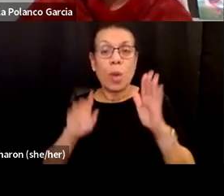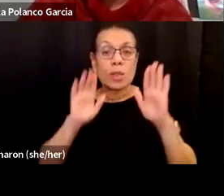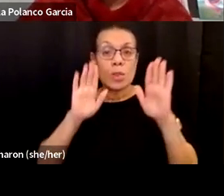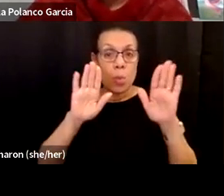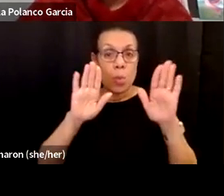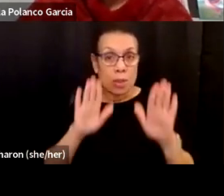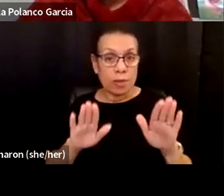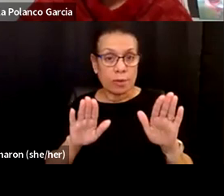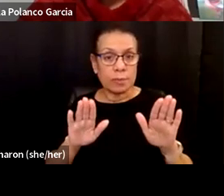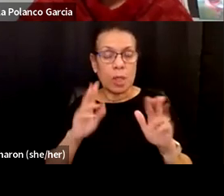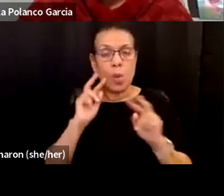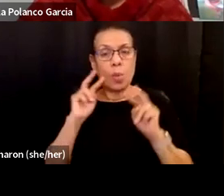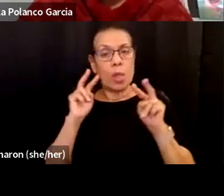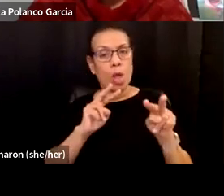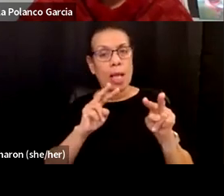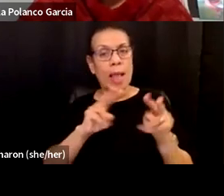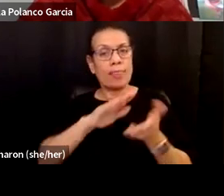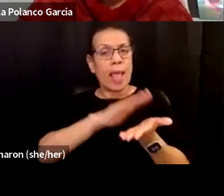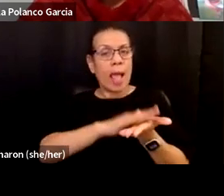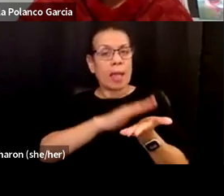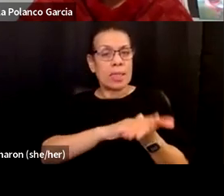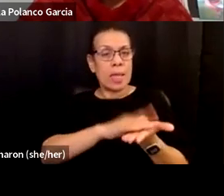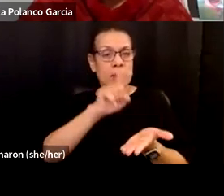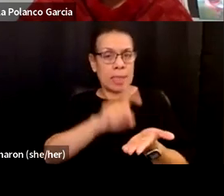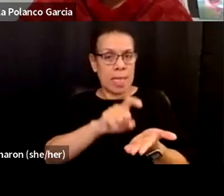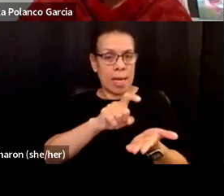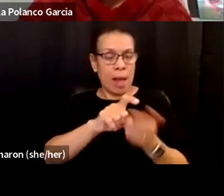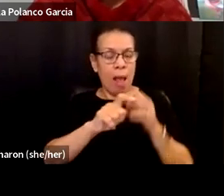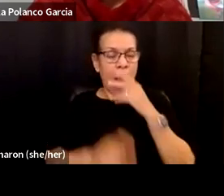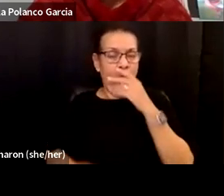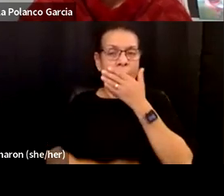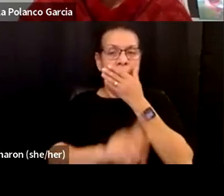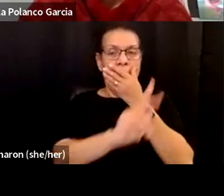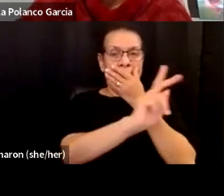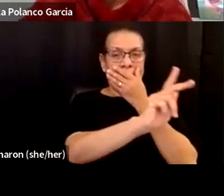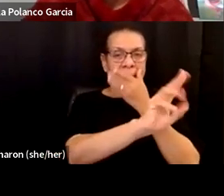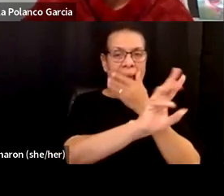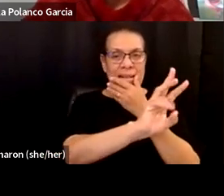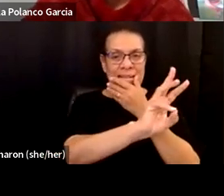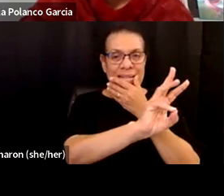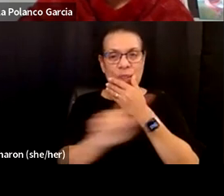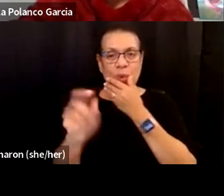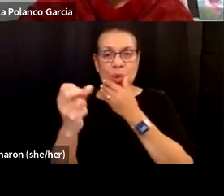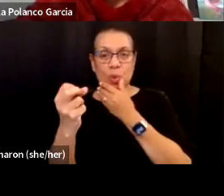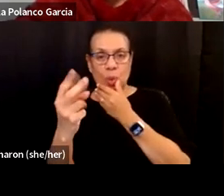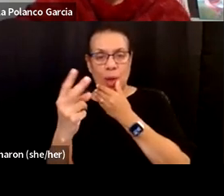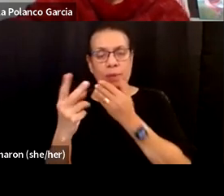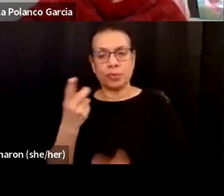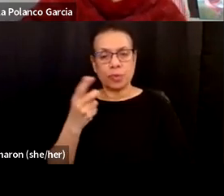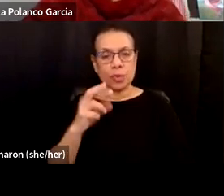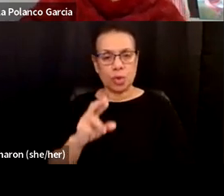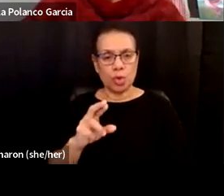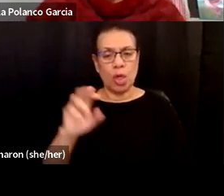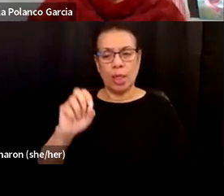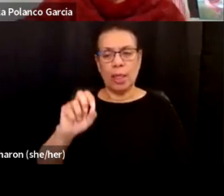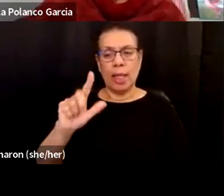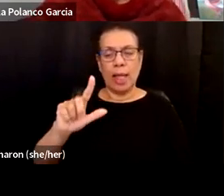basing it on the academic needs of the k6 and the 712s you heard dr eccleston talk about this earlier this